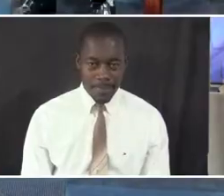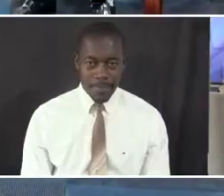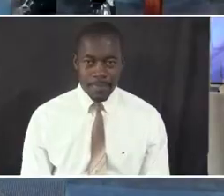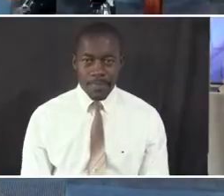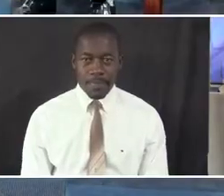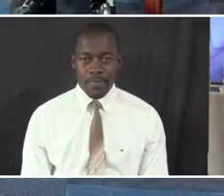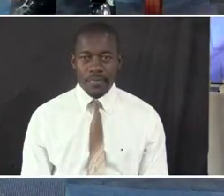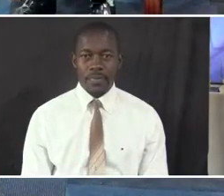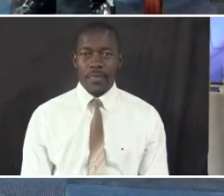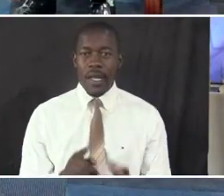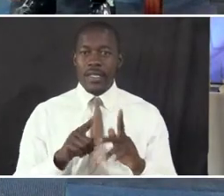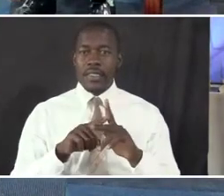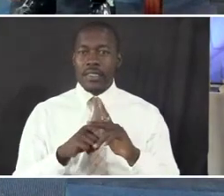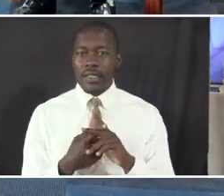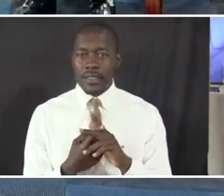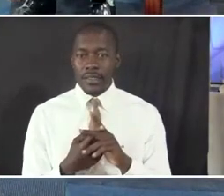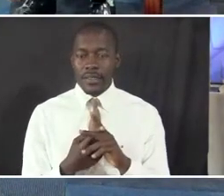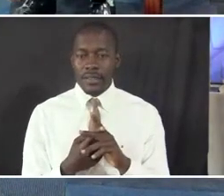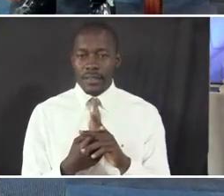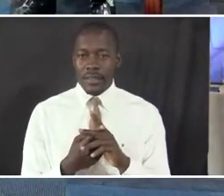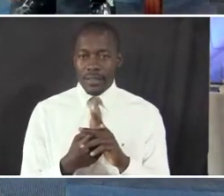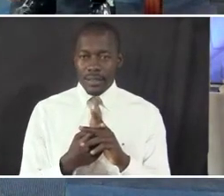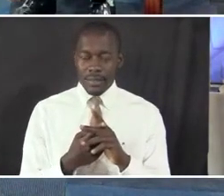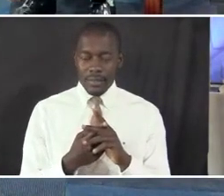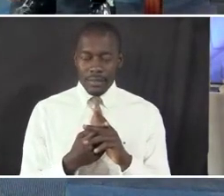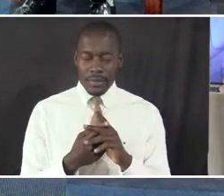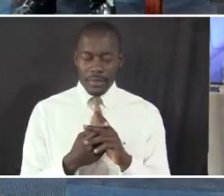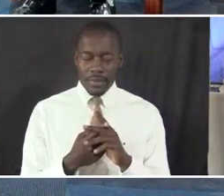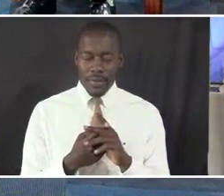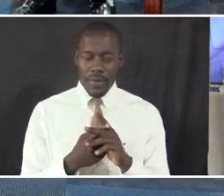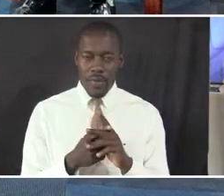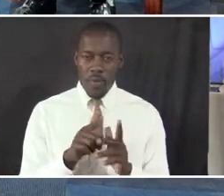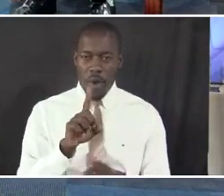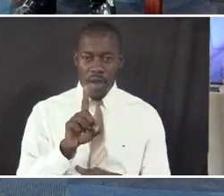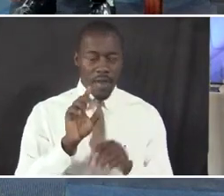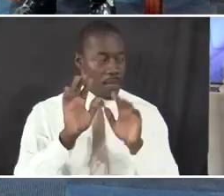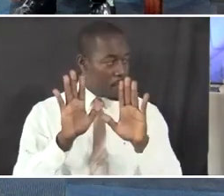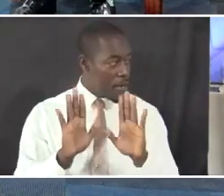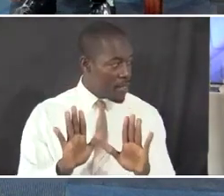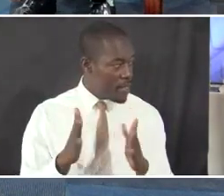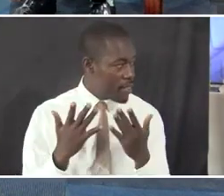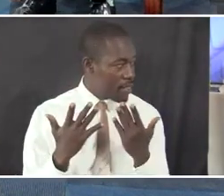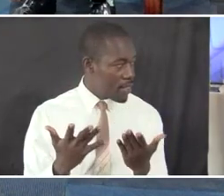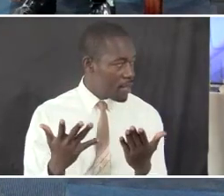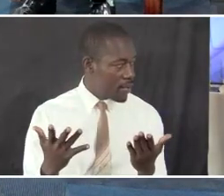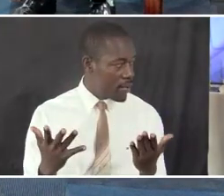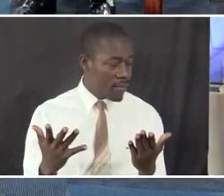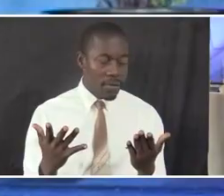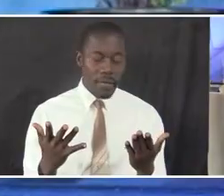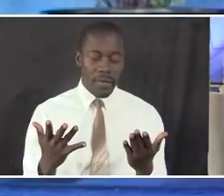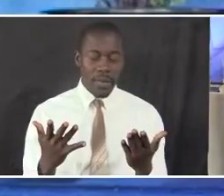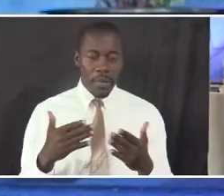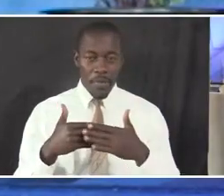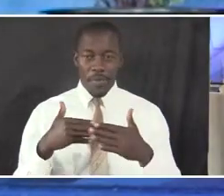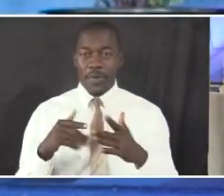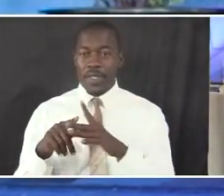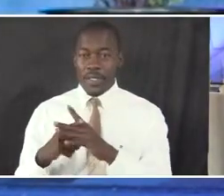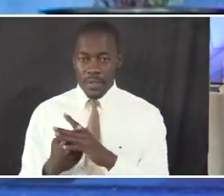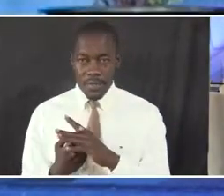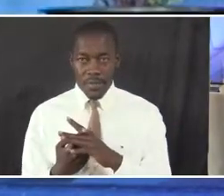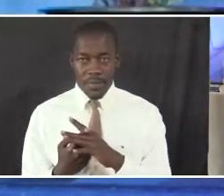Let me start by saying the most obvious thing, so as we set the scene.